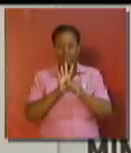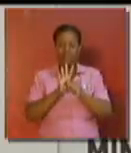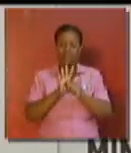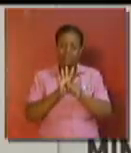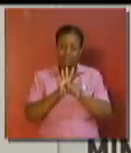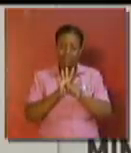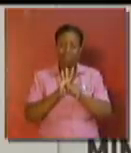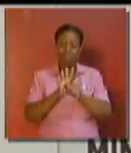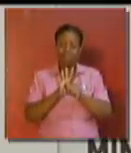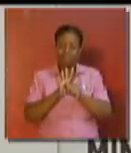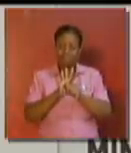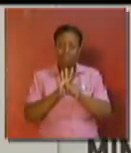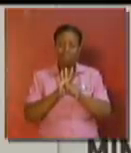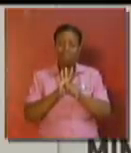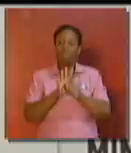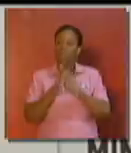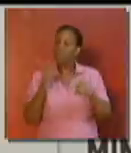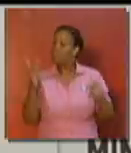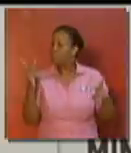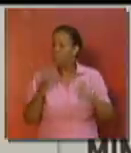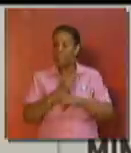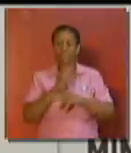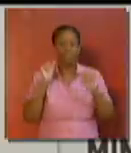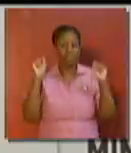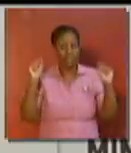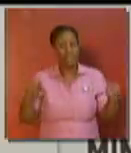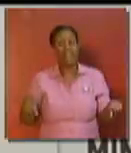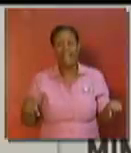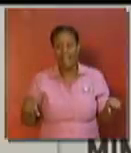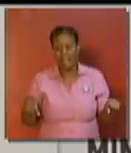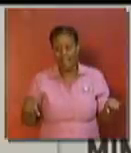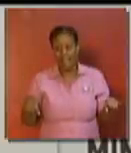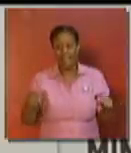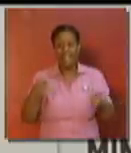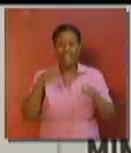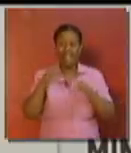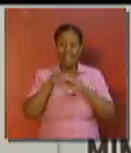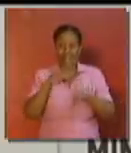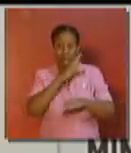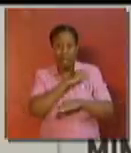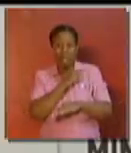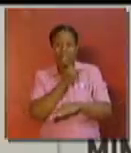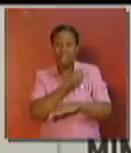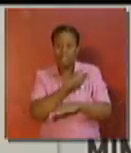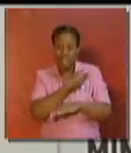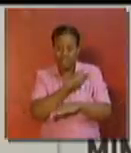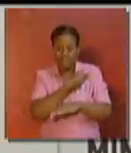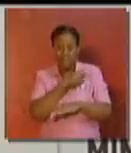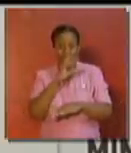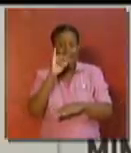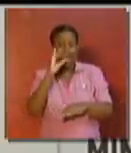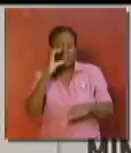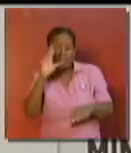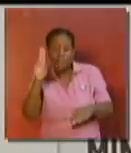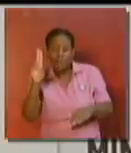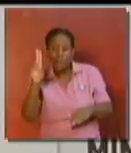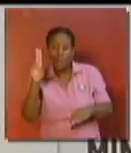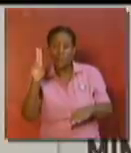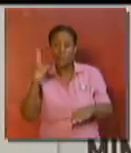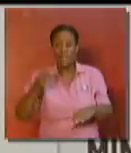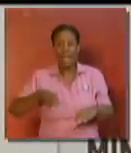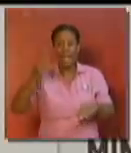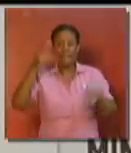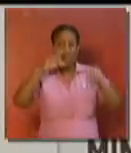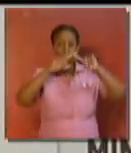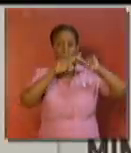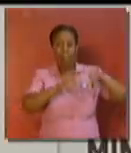to a hospital, to a high dependency unit, or to the intensive care unit when compared with the average